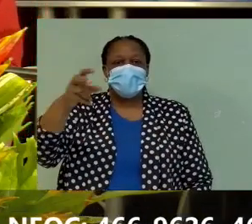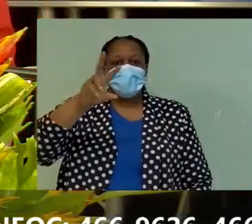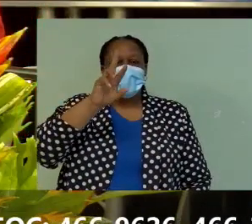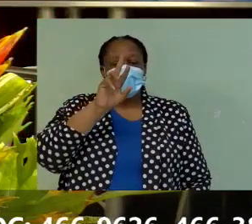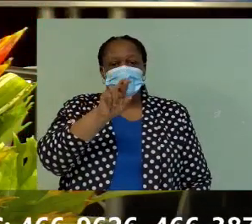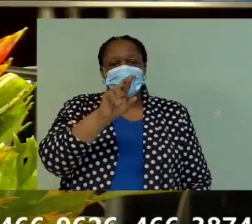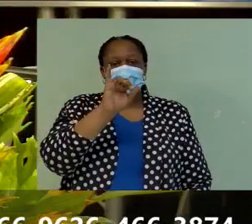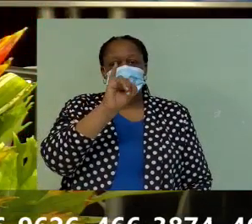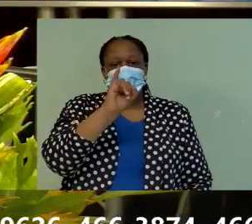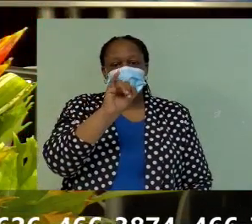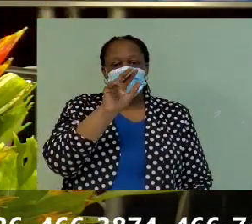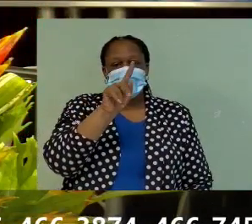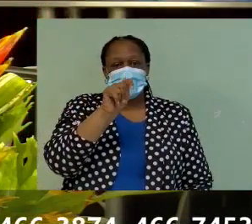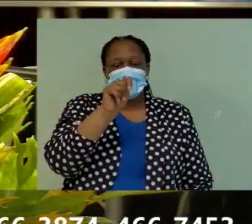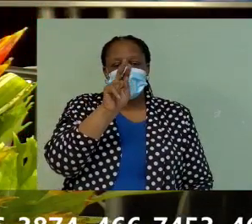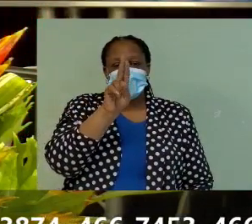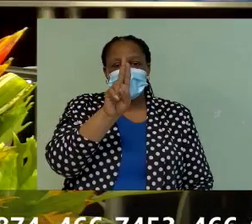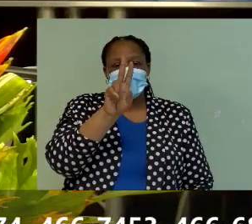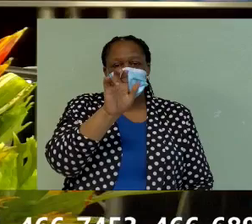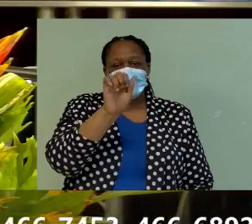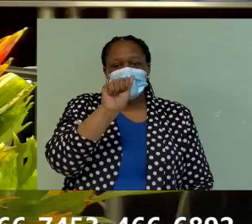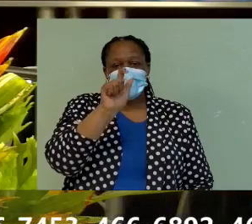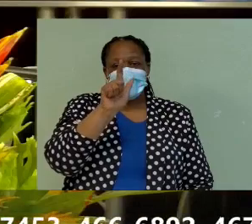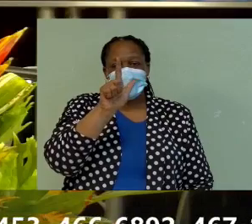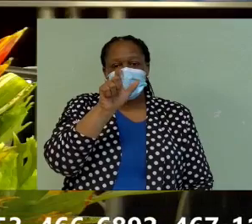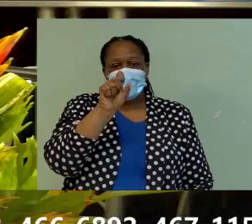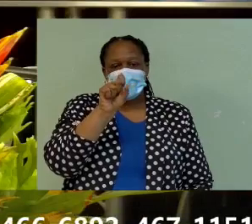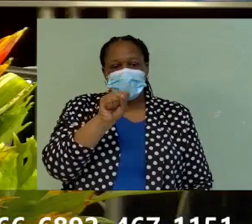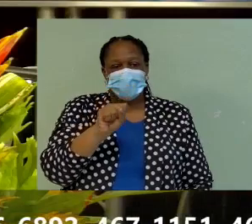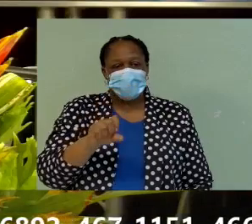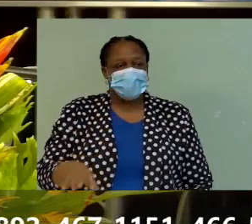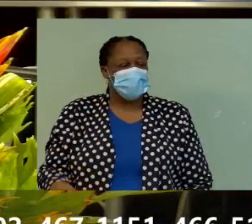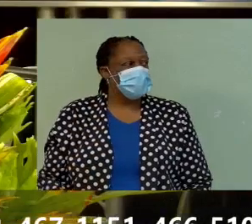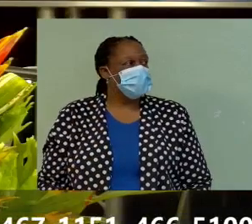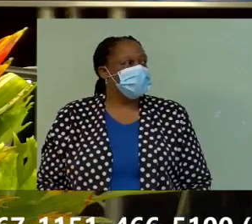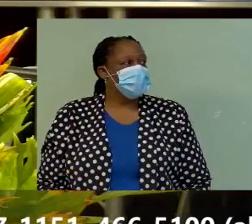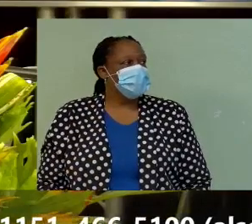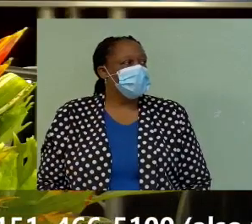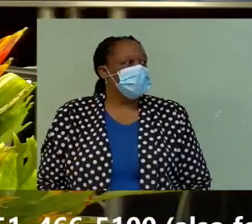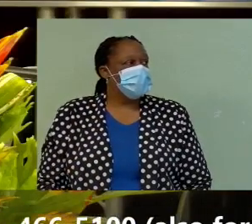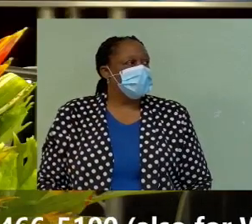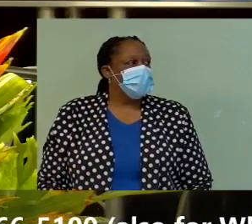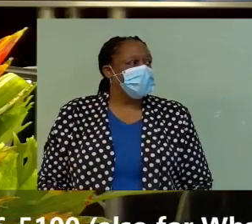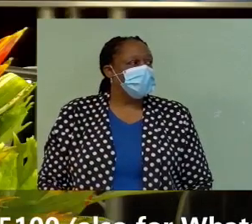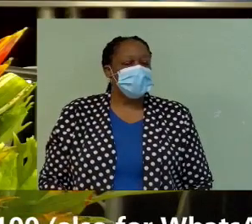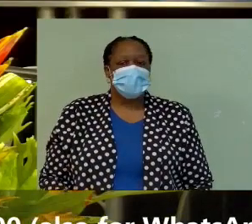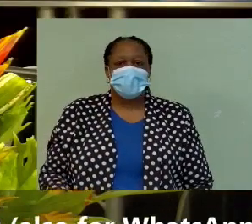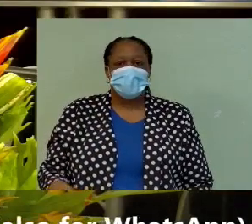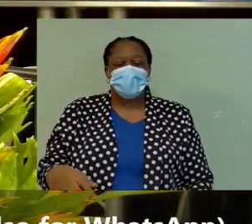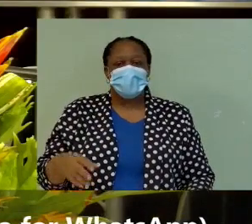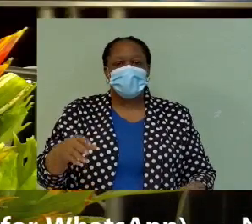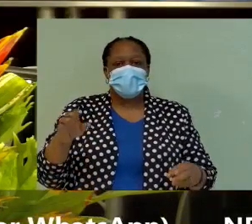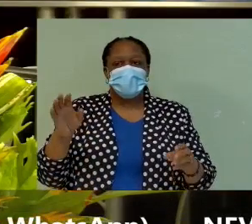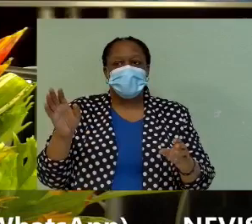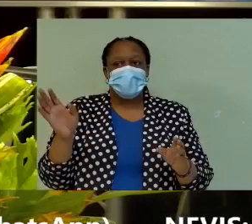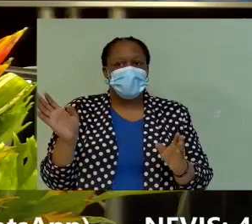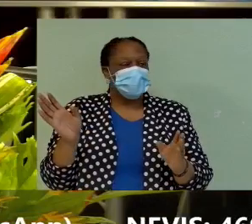viewership each day of the NEOC daily briefings, and that Sushi is